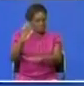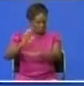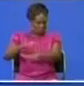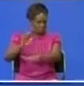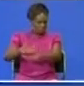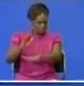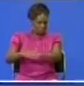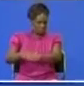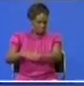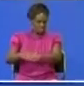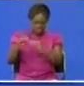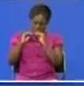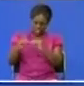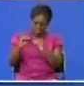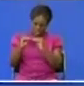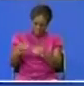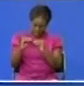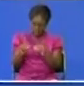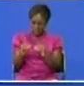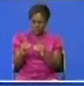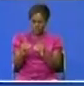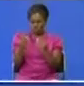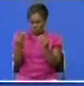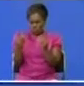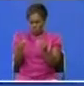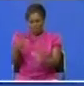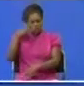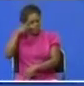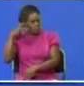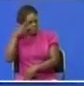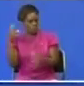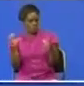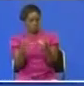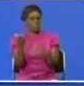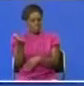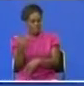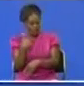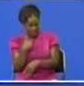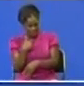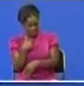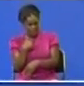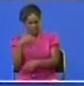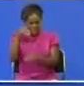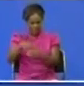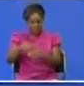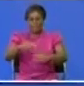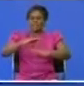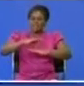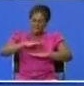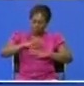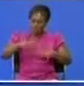So, and training, capacity building in terms of addressing the issue of terrorism and other crimes. So we've invested